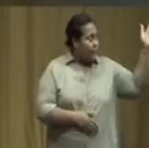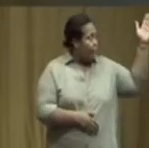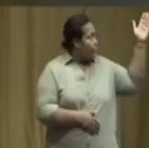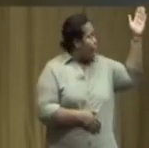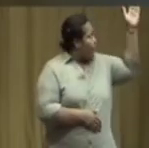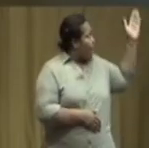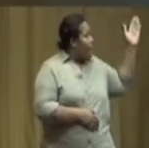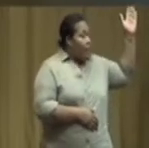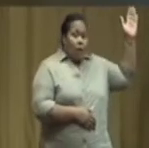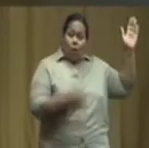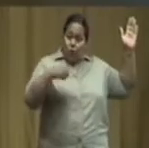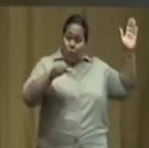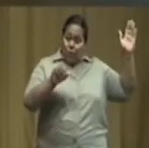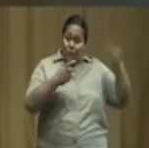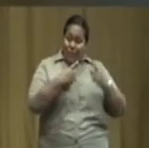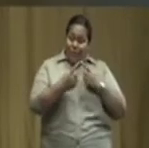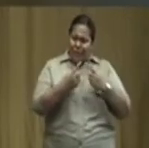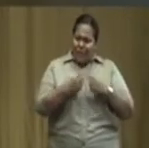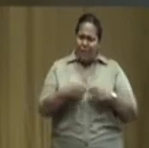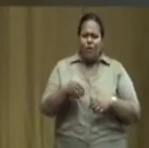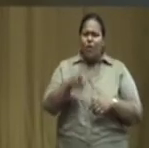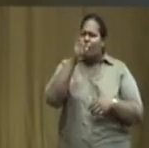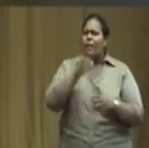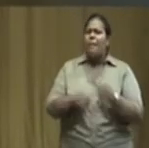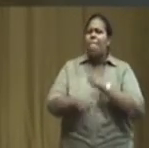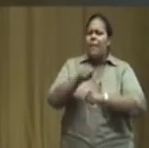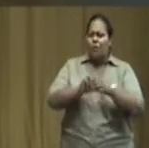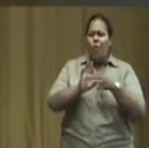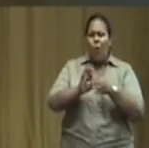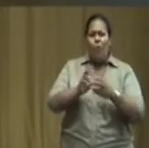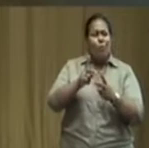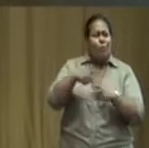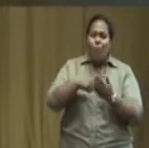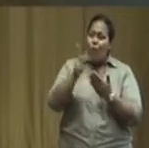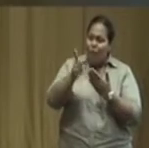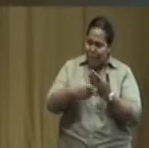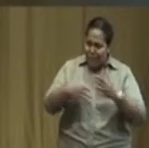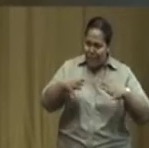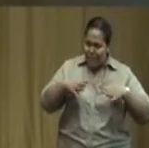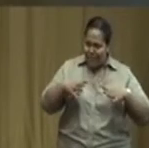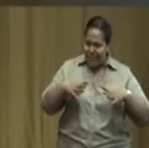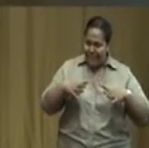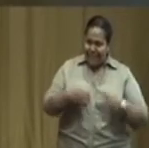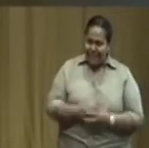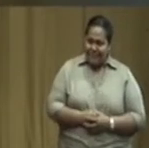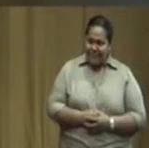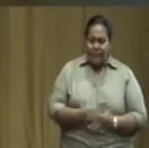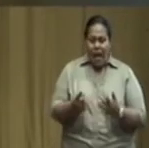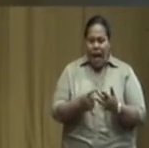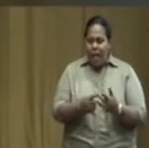could get close to building whole programs for free. And there are countless other resources